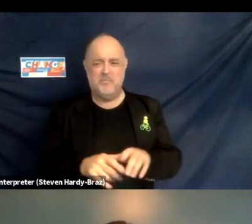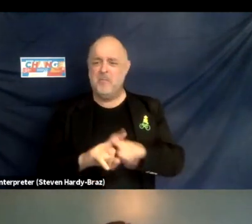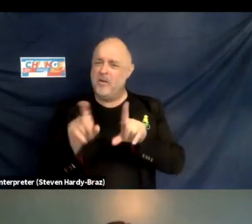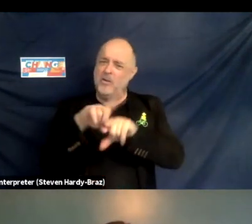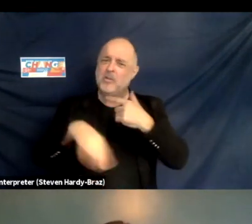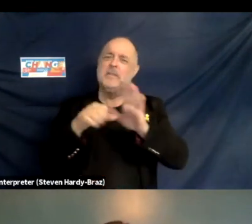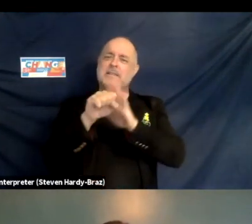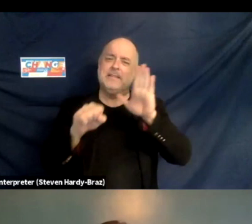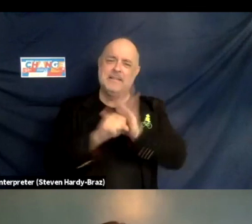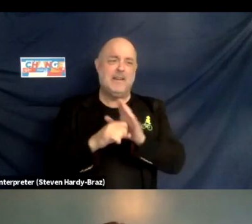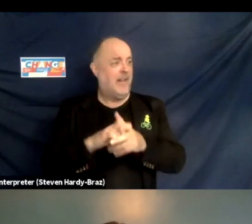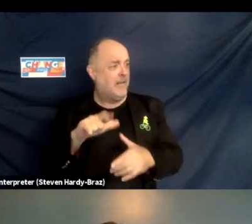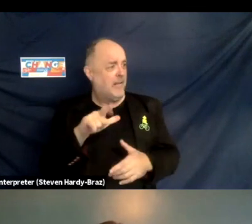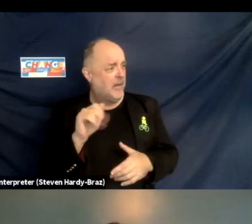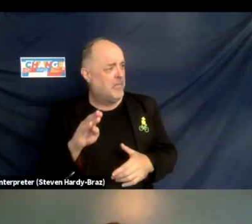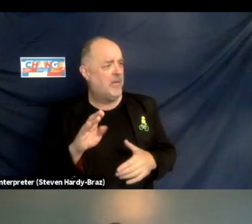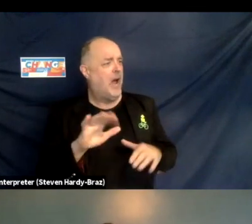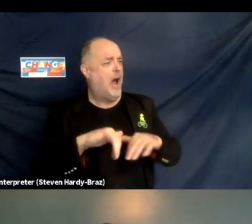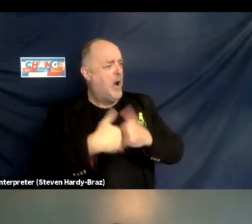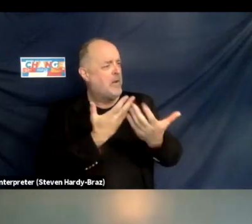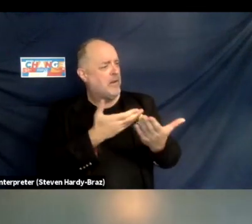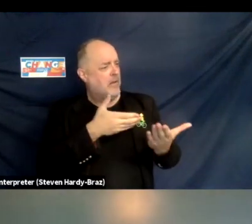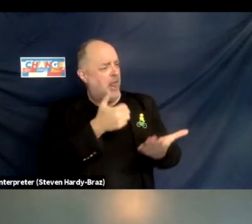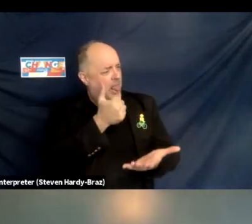institutions like the League, and how we can help